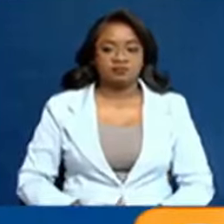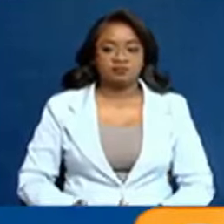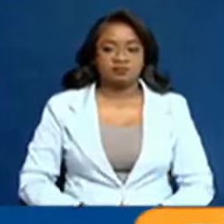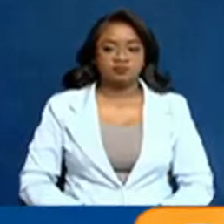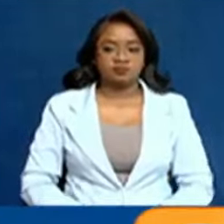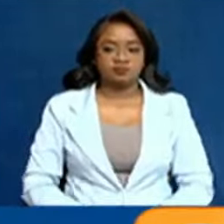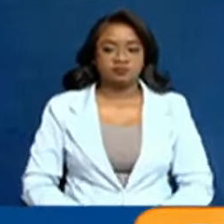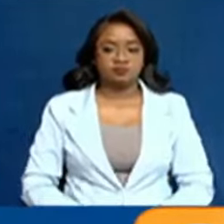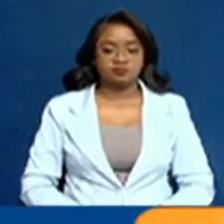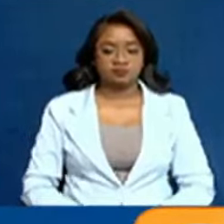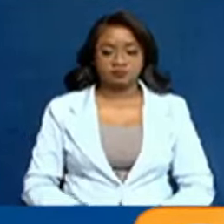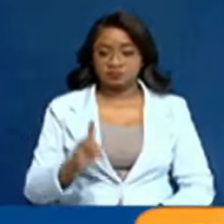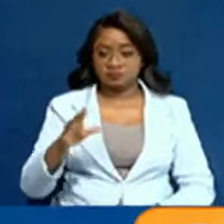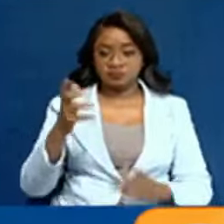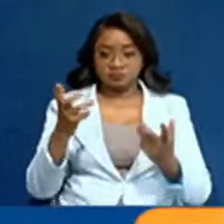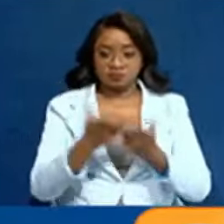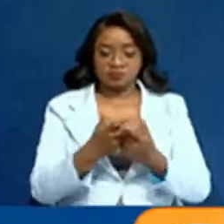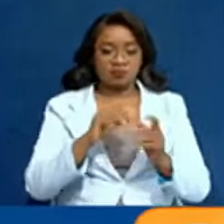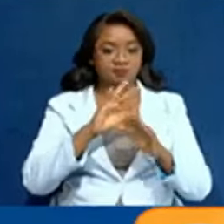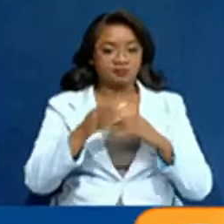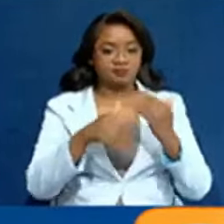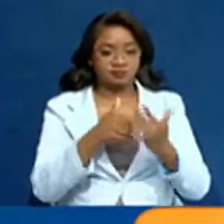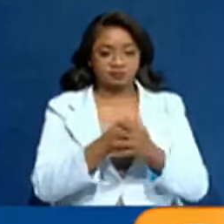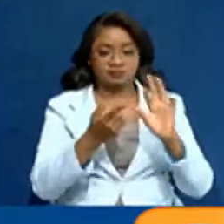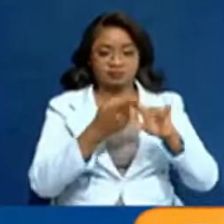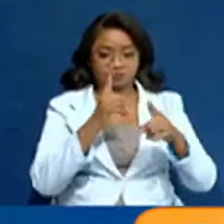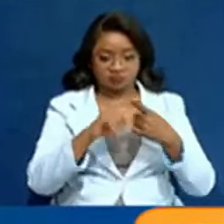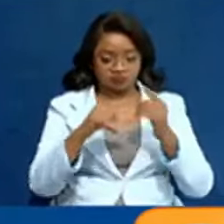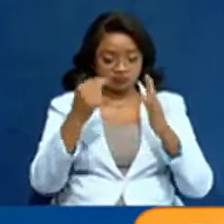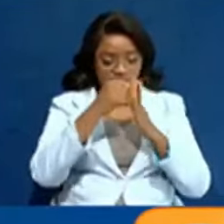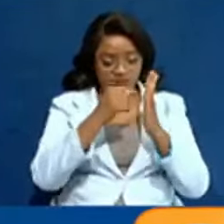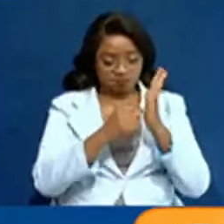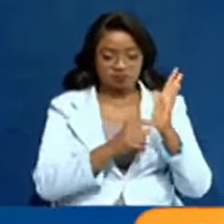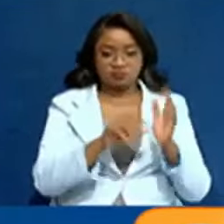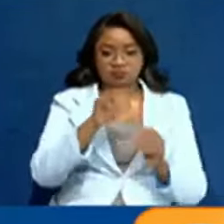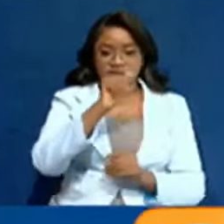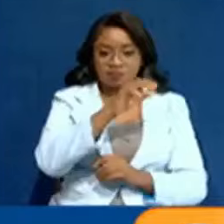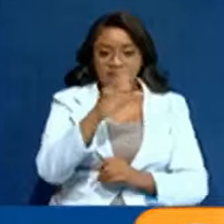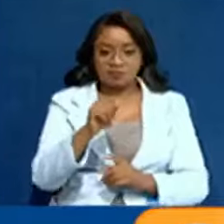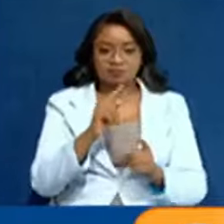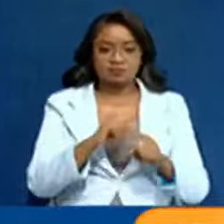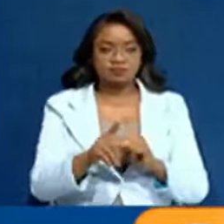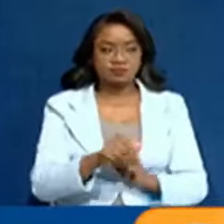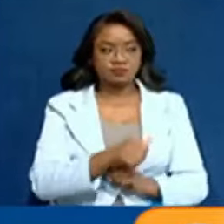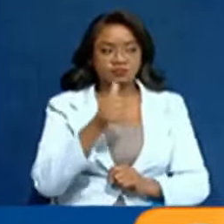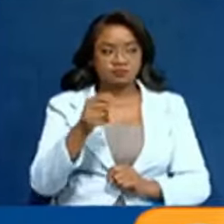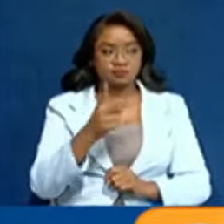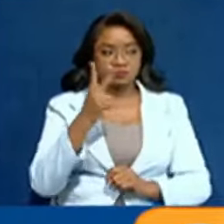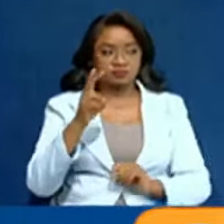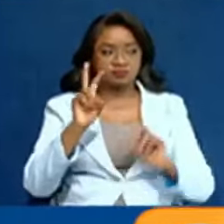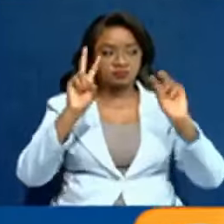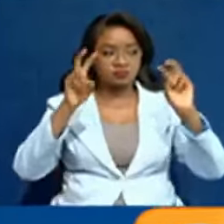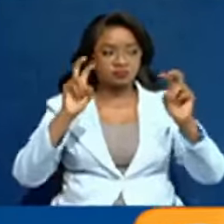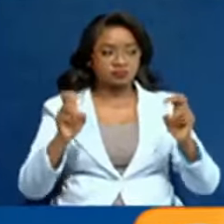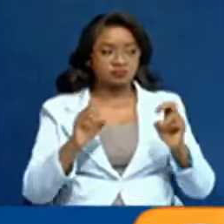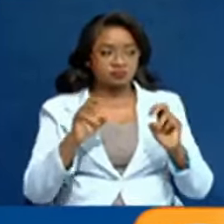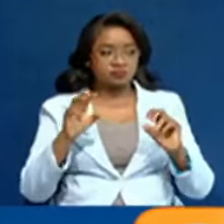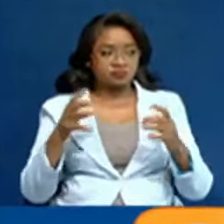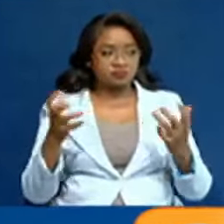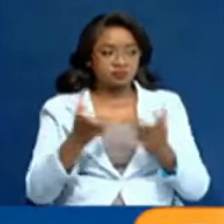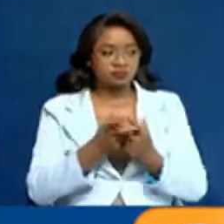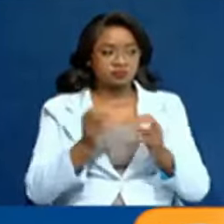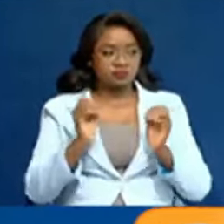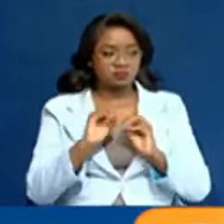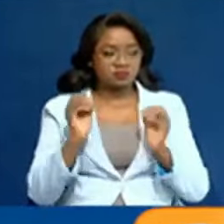criteria as set in the Act. But the other two issues that I would want to bring up. Number one, the third